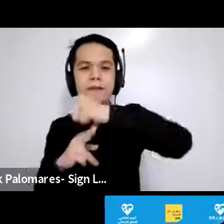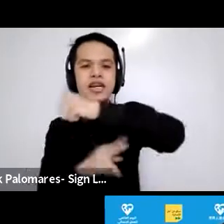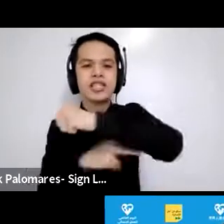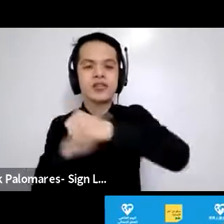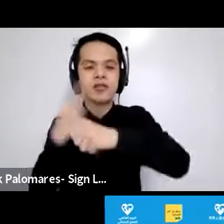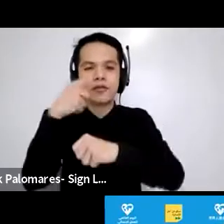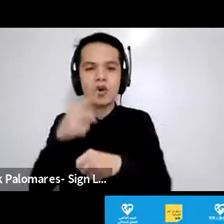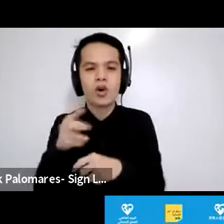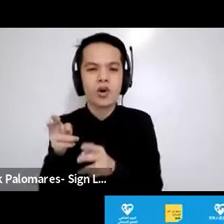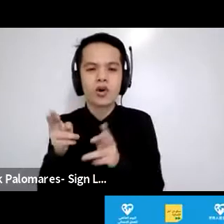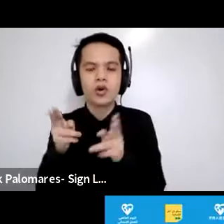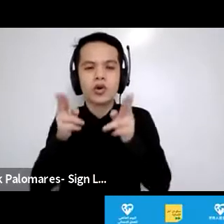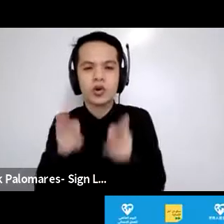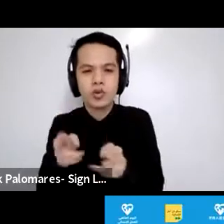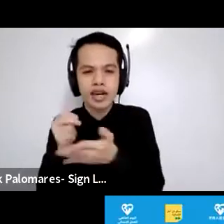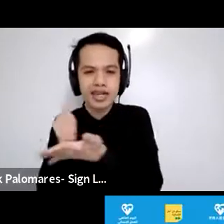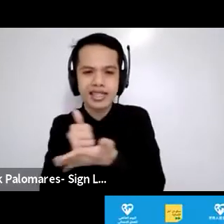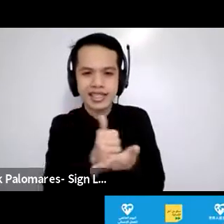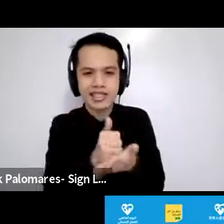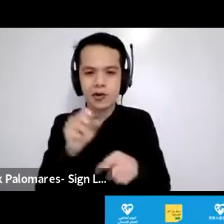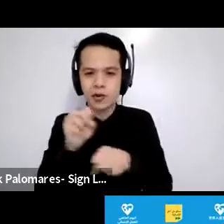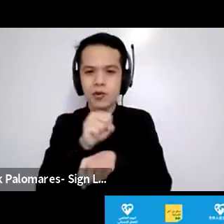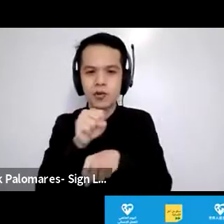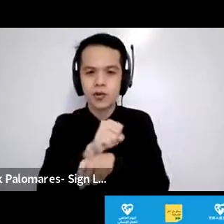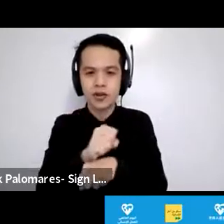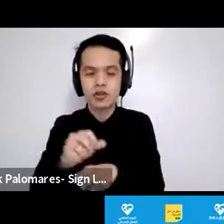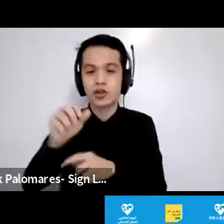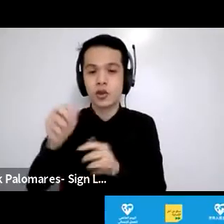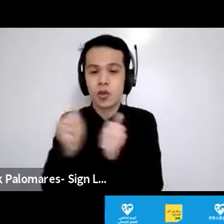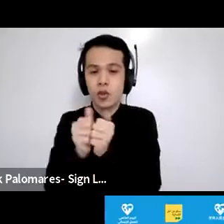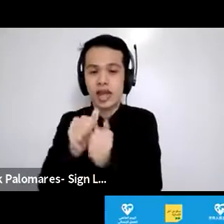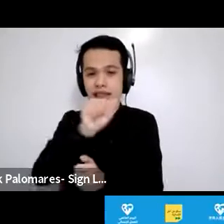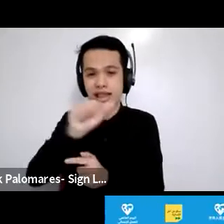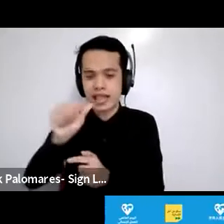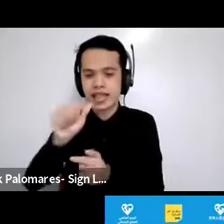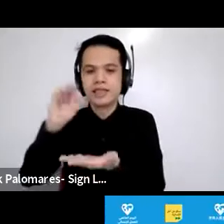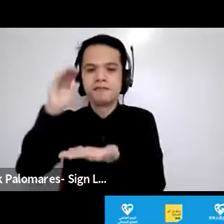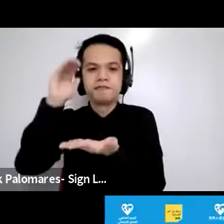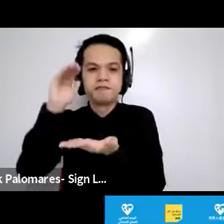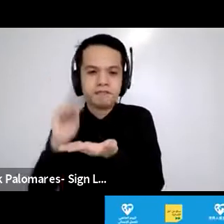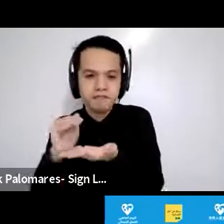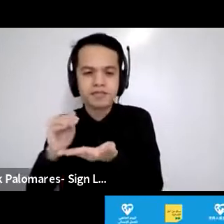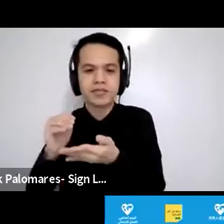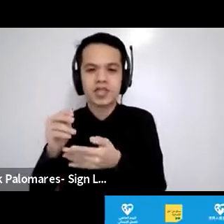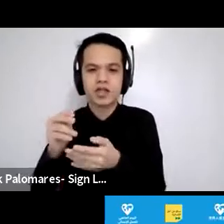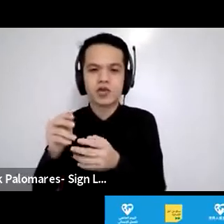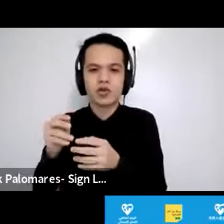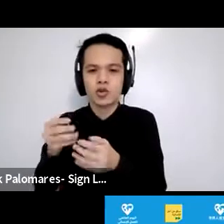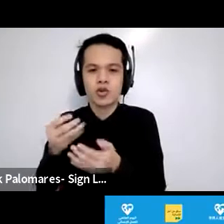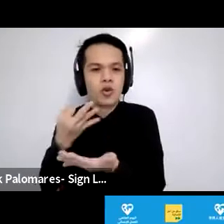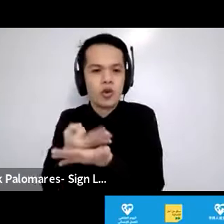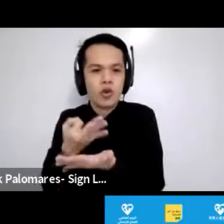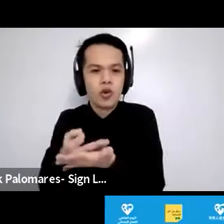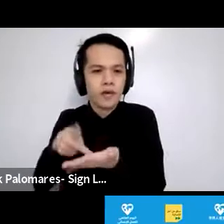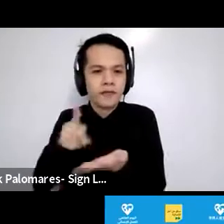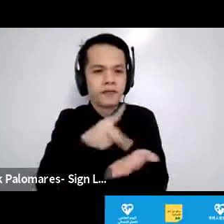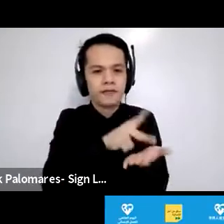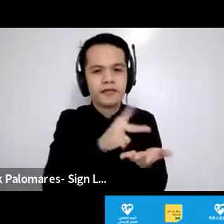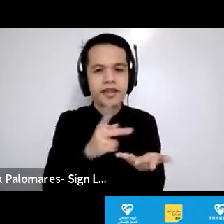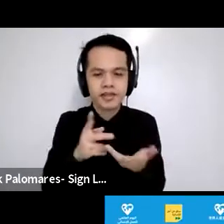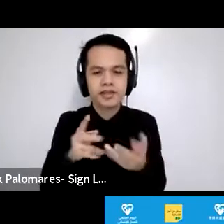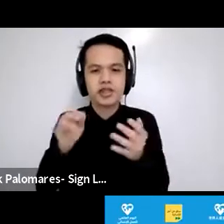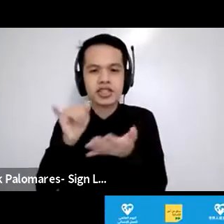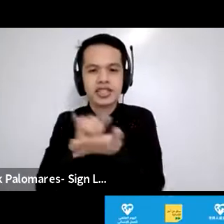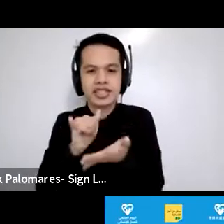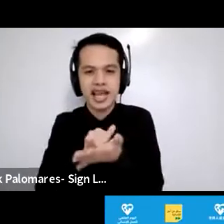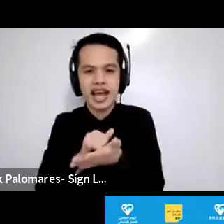humanitarian work, you know. So with AA, so we reduce the humanitarian cost. So this is what World Food Program is